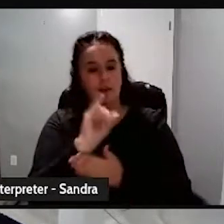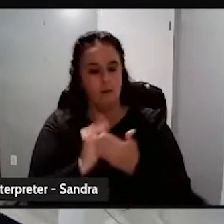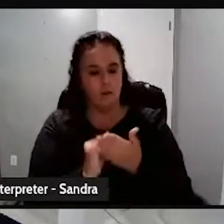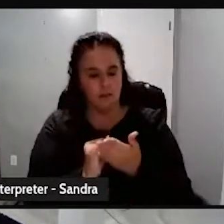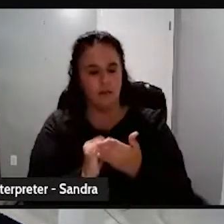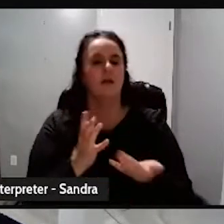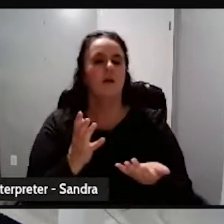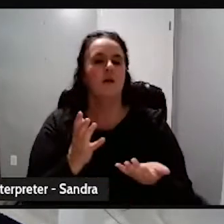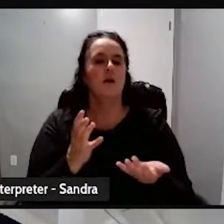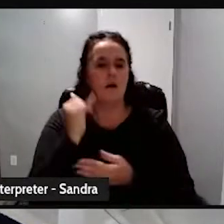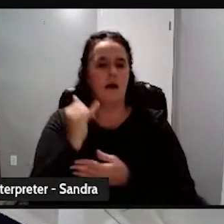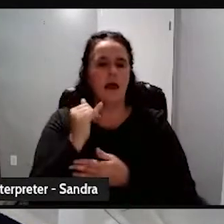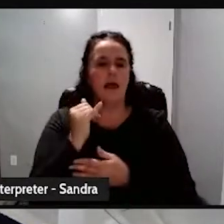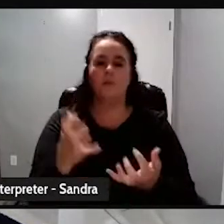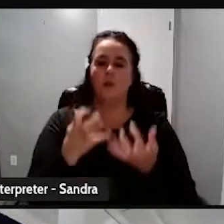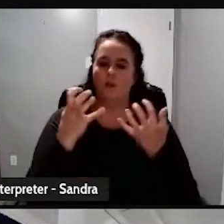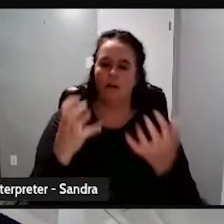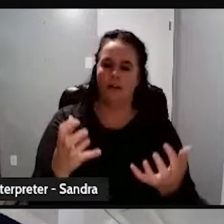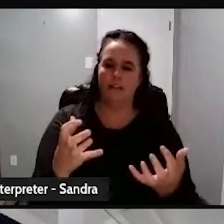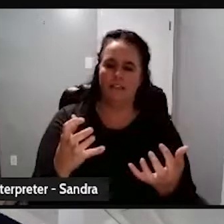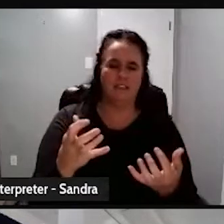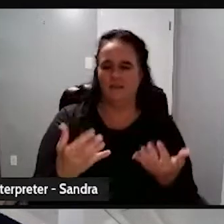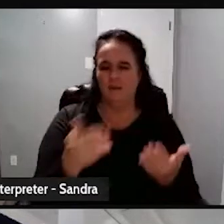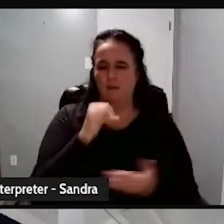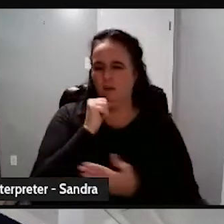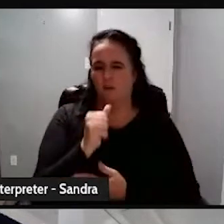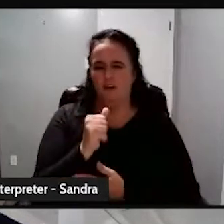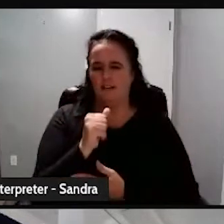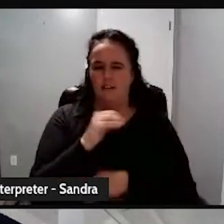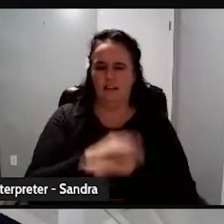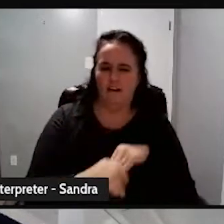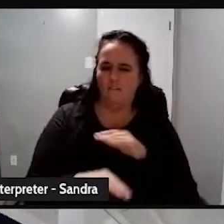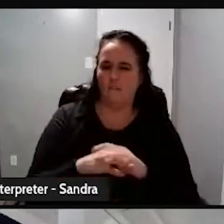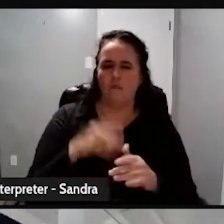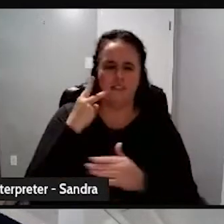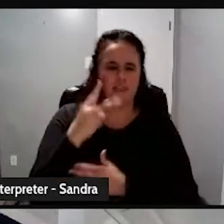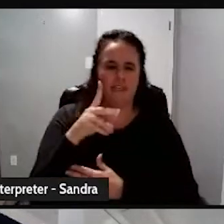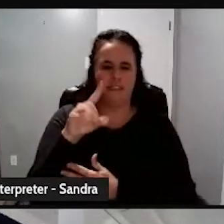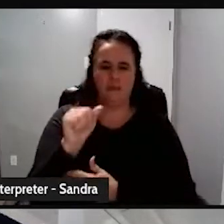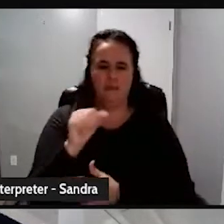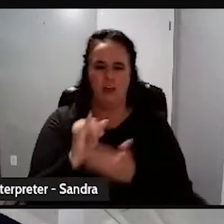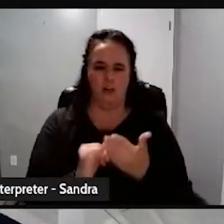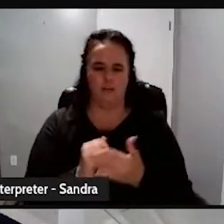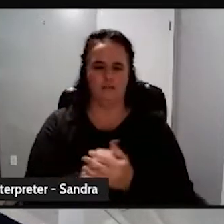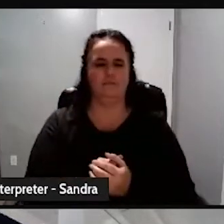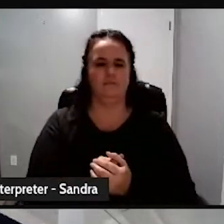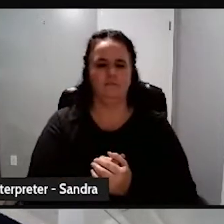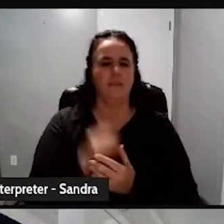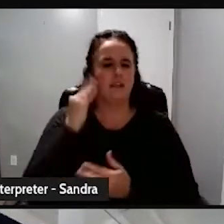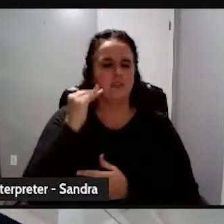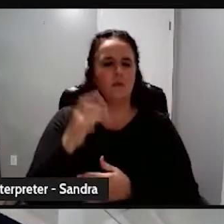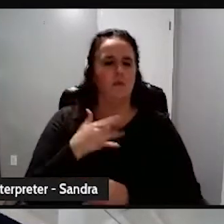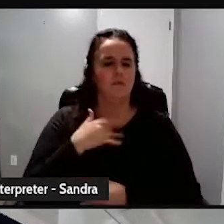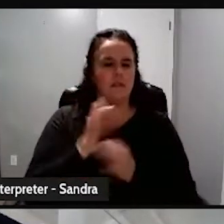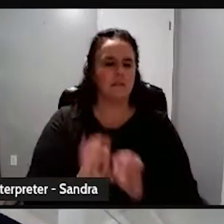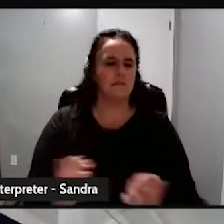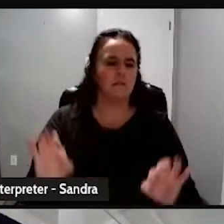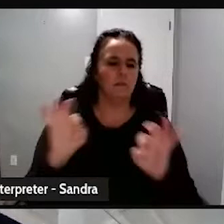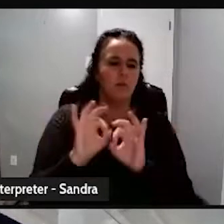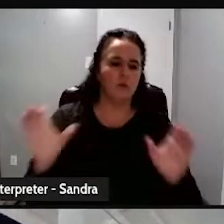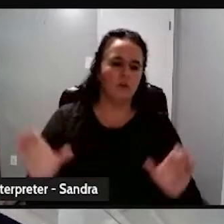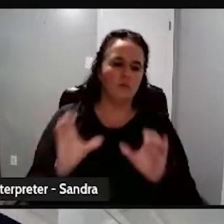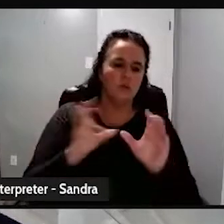audiences may feel uncomfortable watching or seeing disability art. And that's why we feel it's so important to